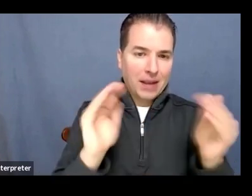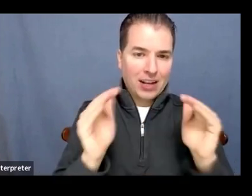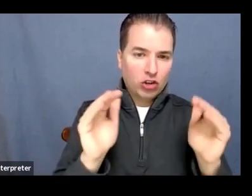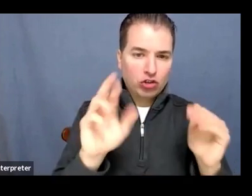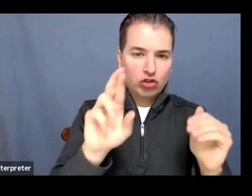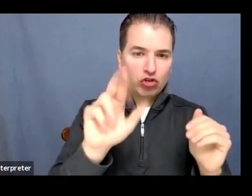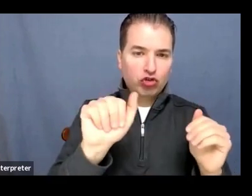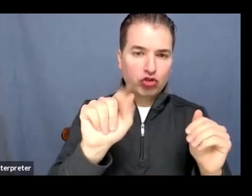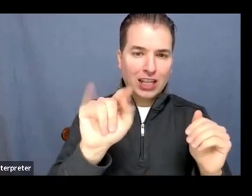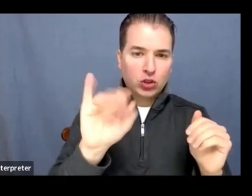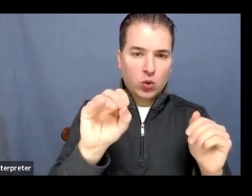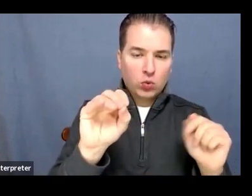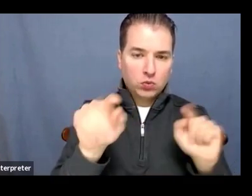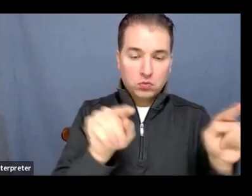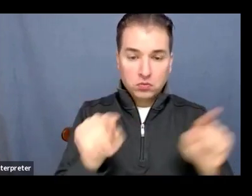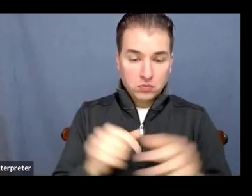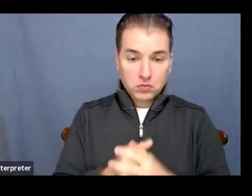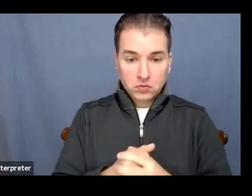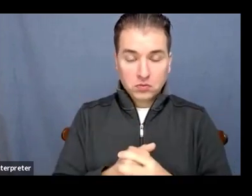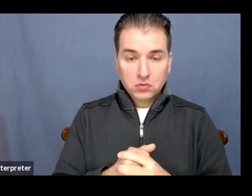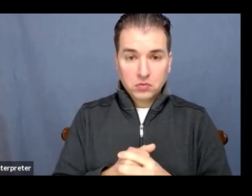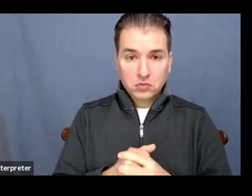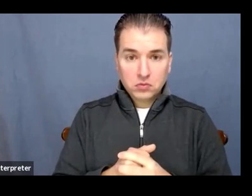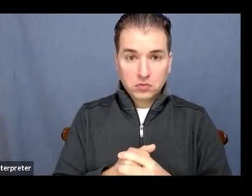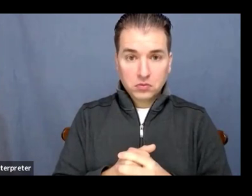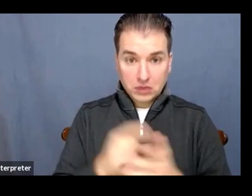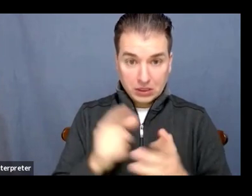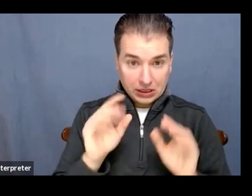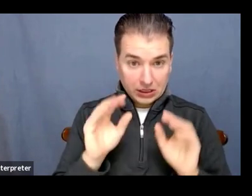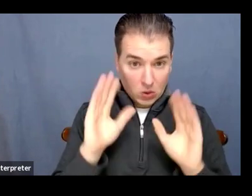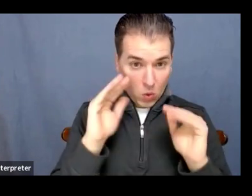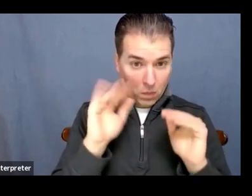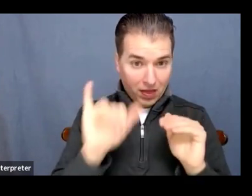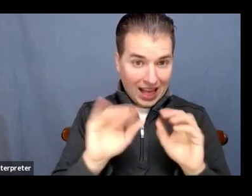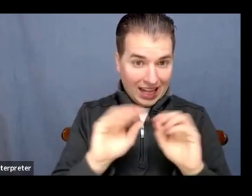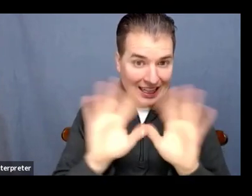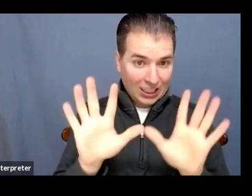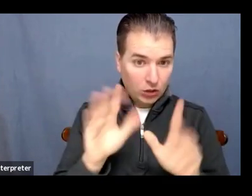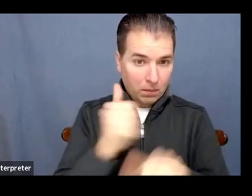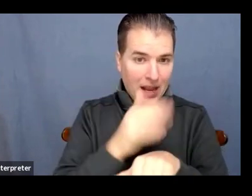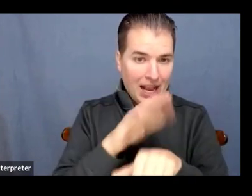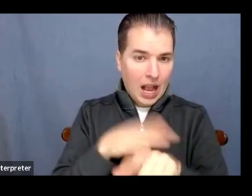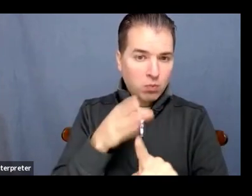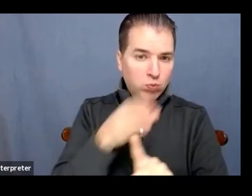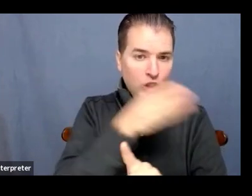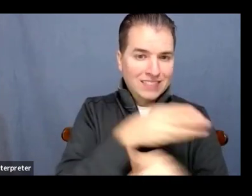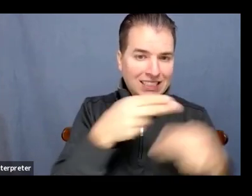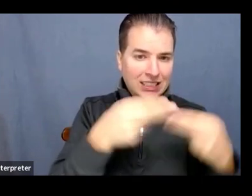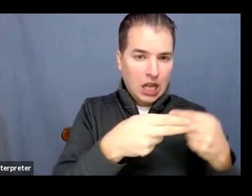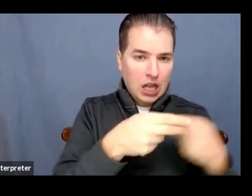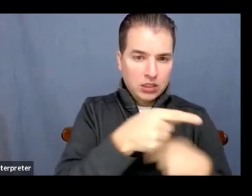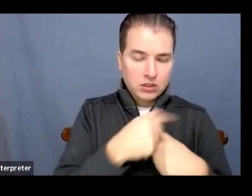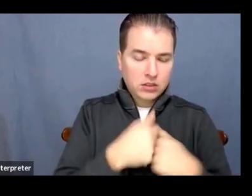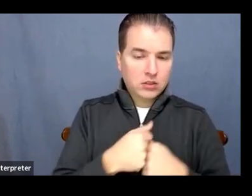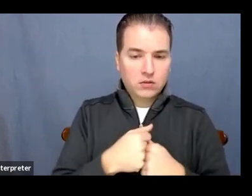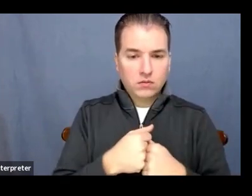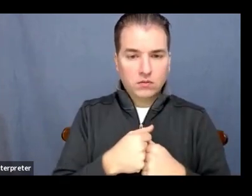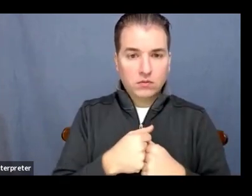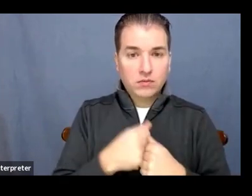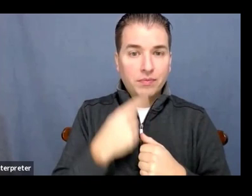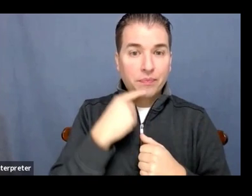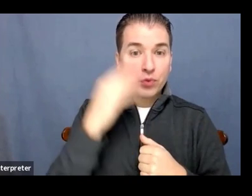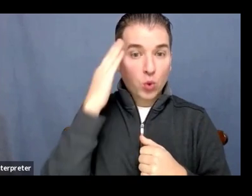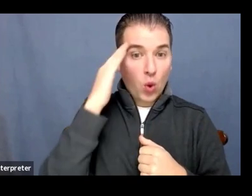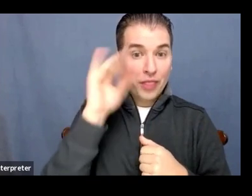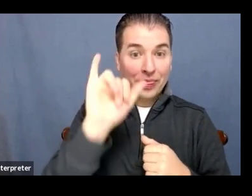Make sense? Yep, I would assume so. Okay, all right. It's sort of a